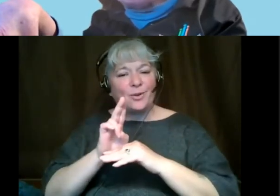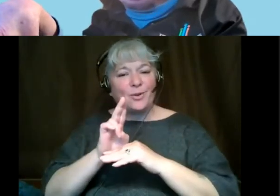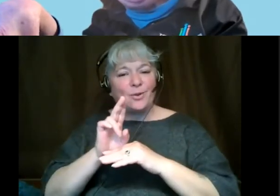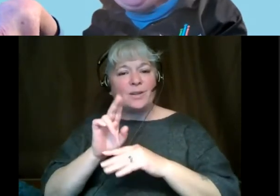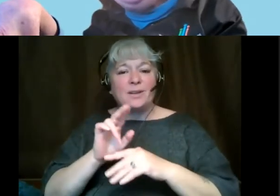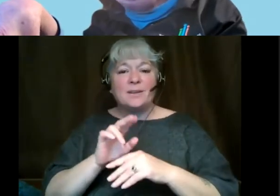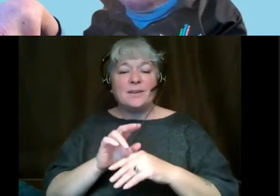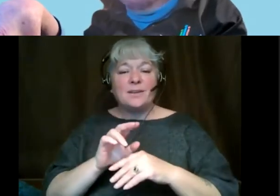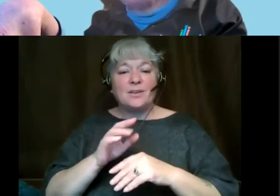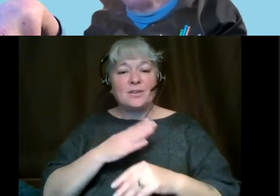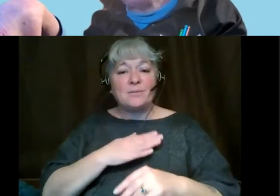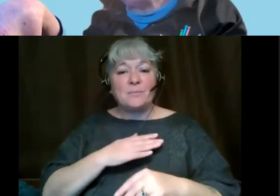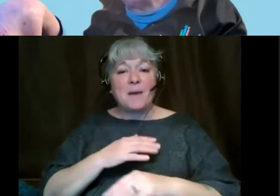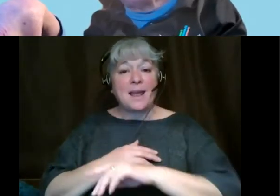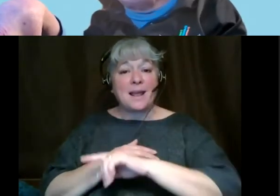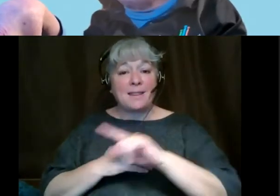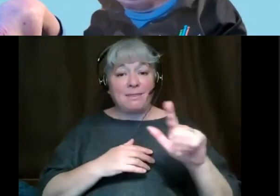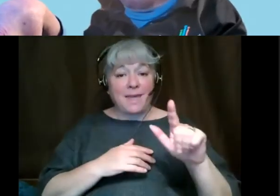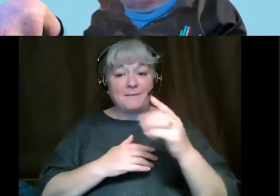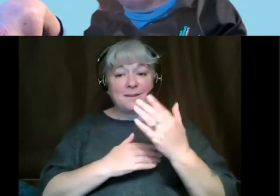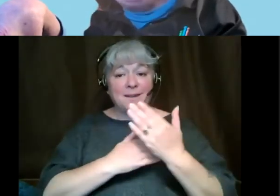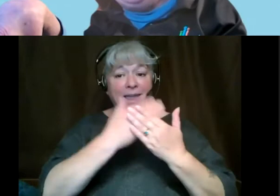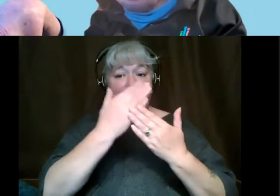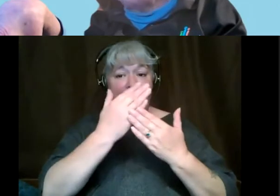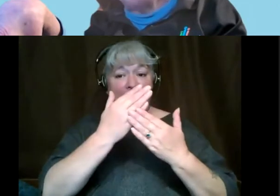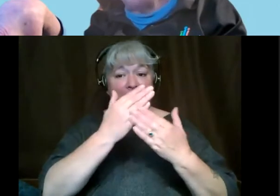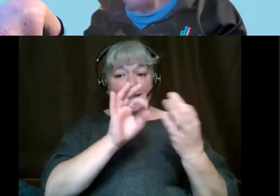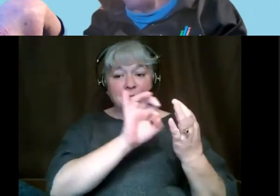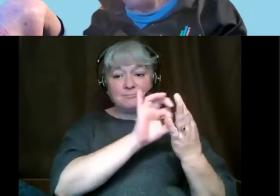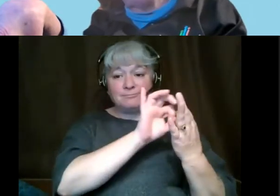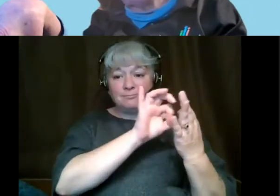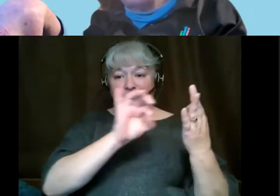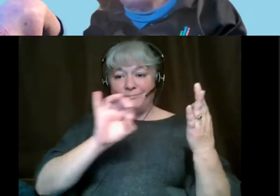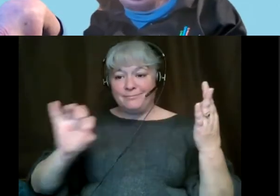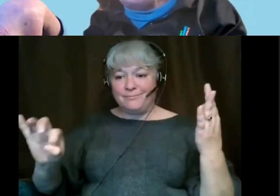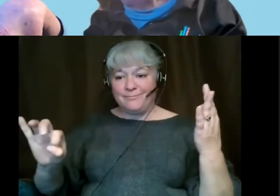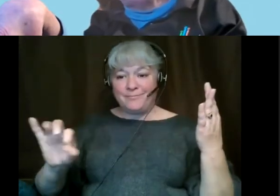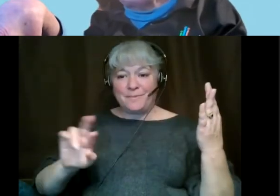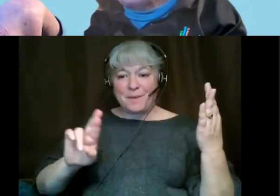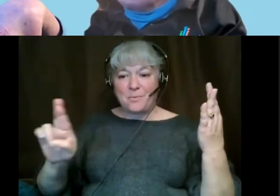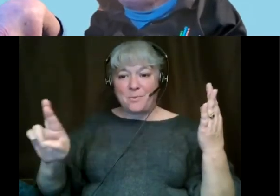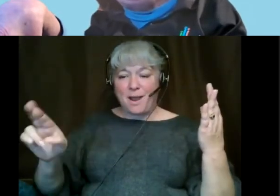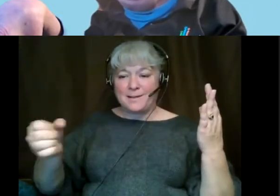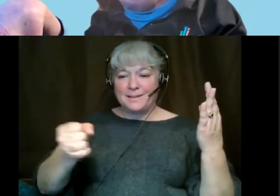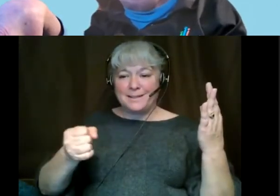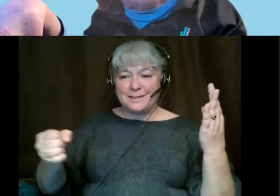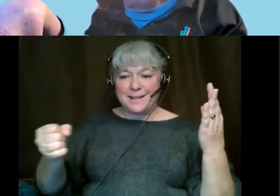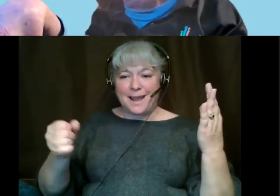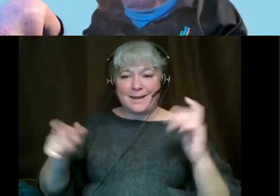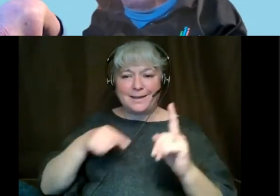left hand to my right side until I could get my